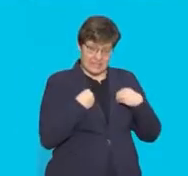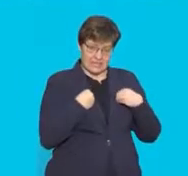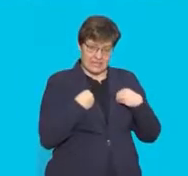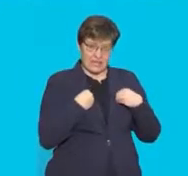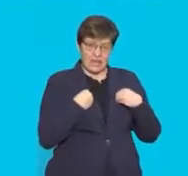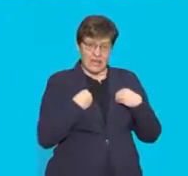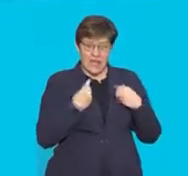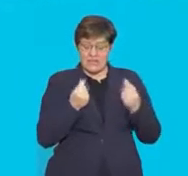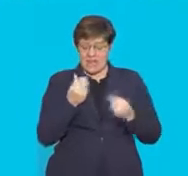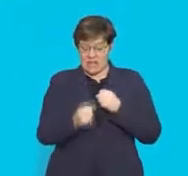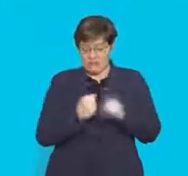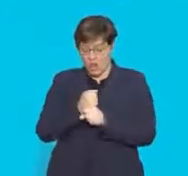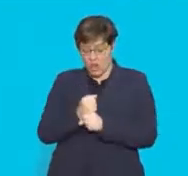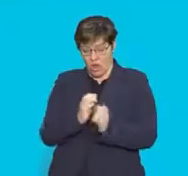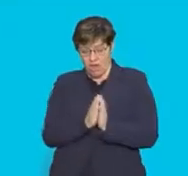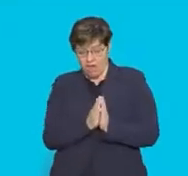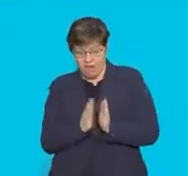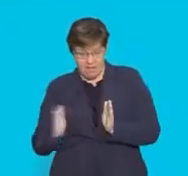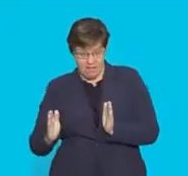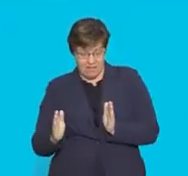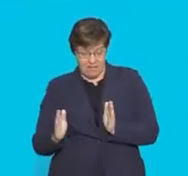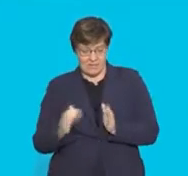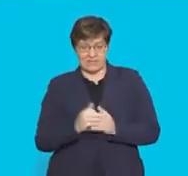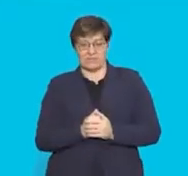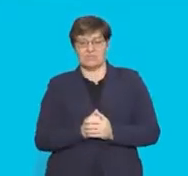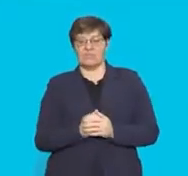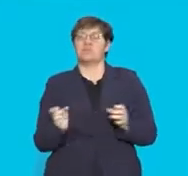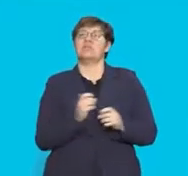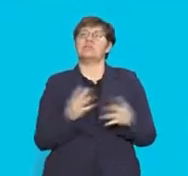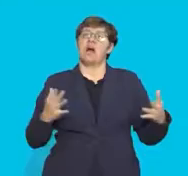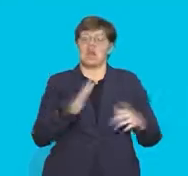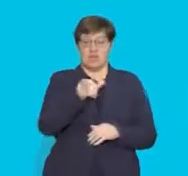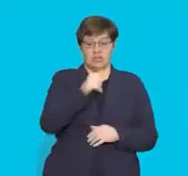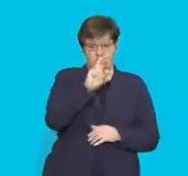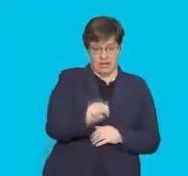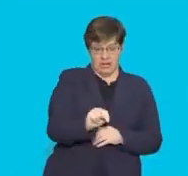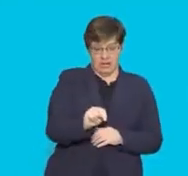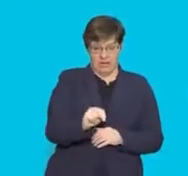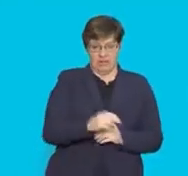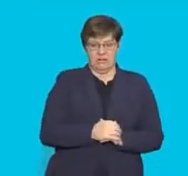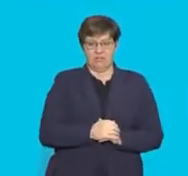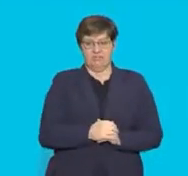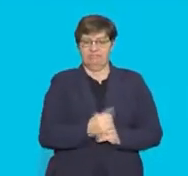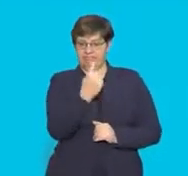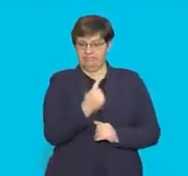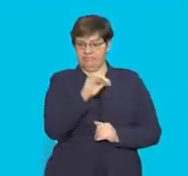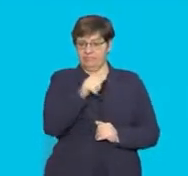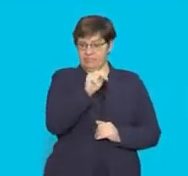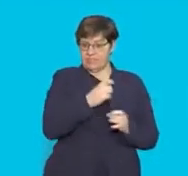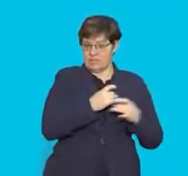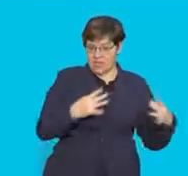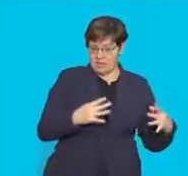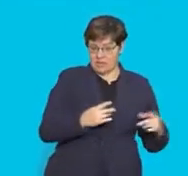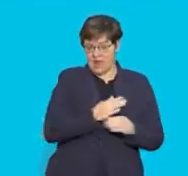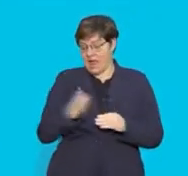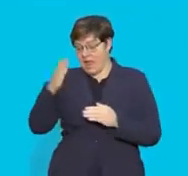sometime during the financial year, so here we go. If your year started in January, on the 1st of January, and it